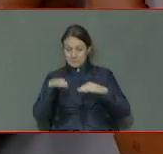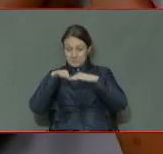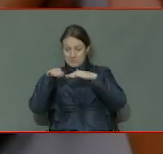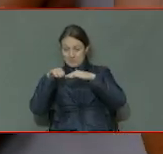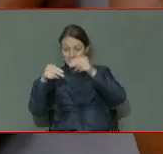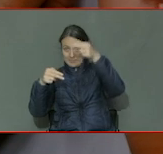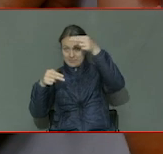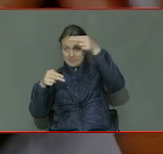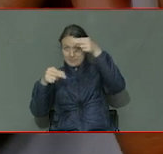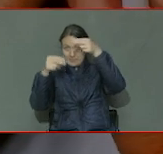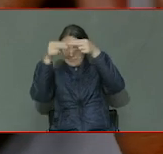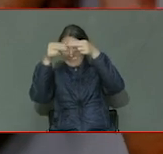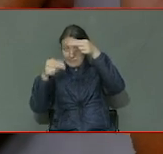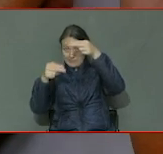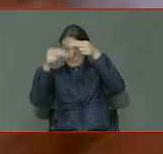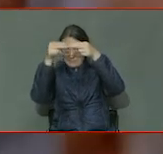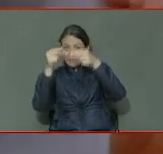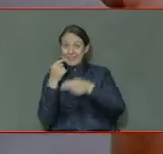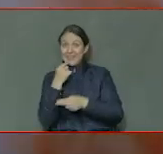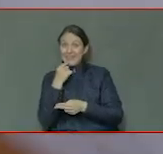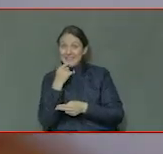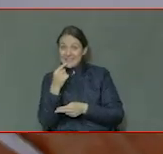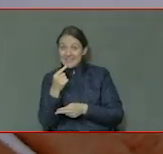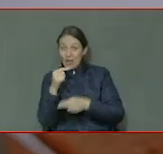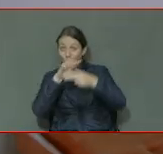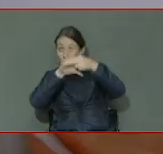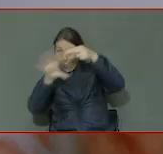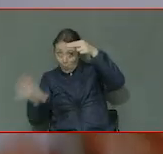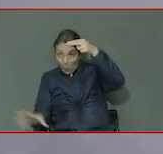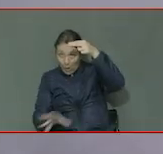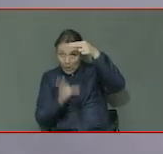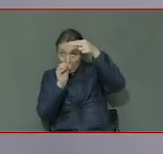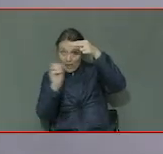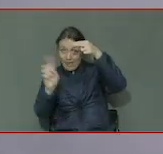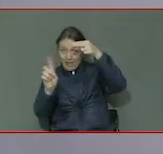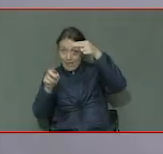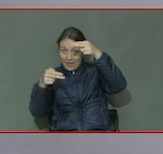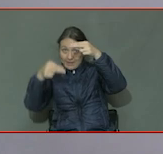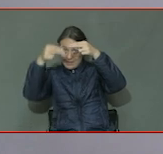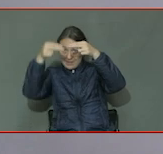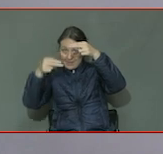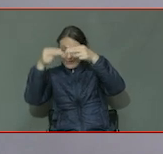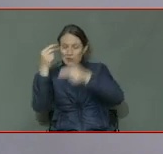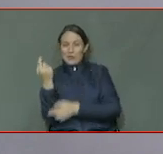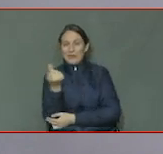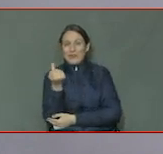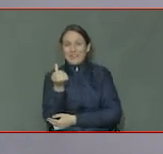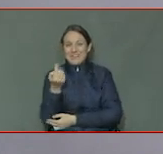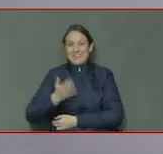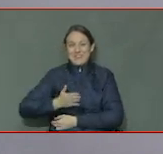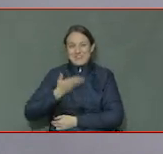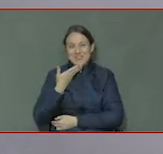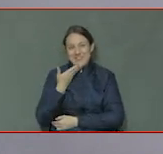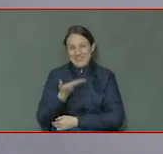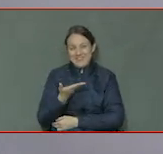please remember, they say from the edge of the roof, so you stop there. But please, now it's very important.